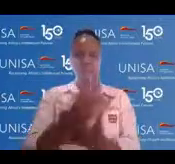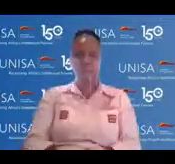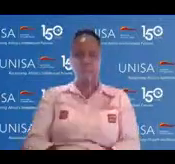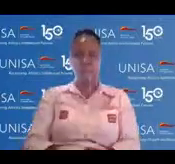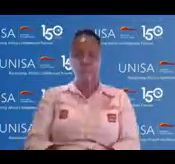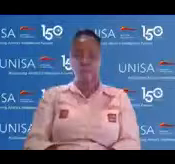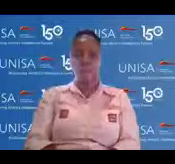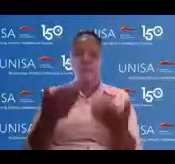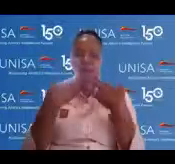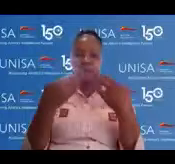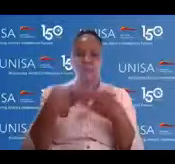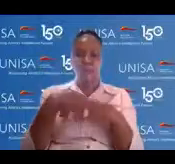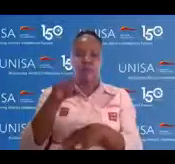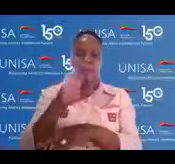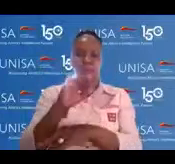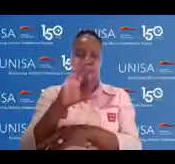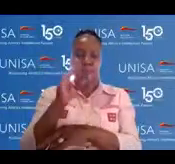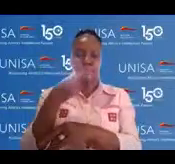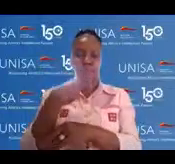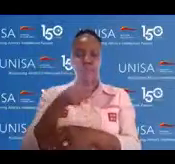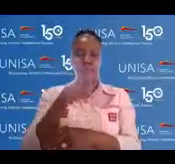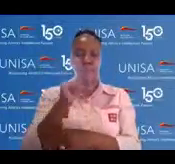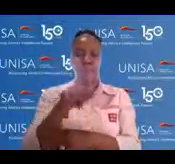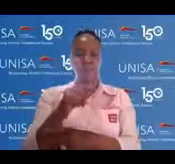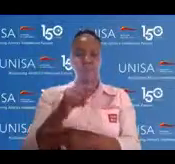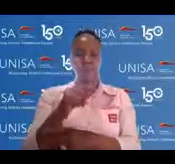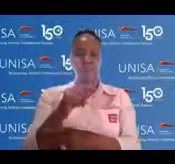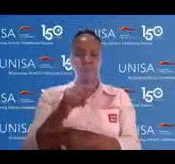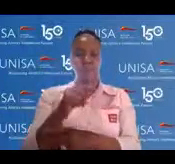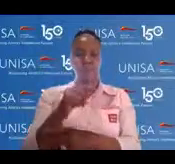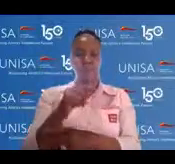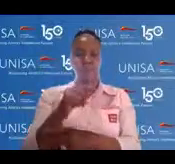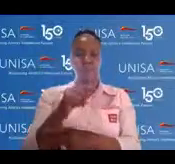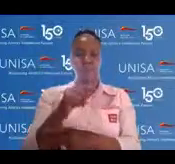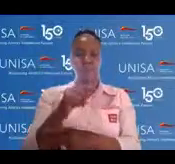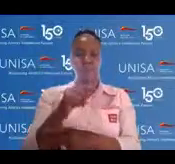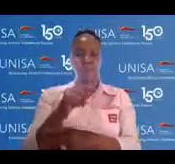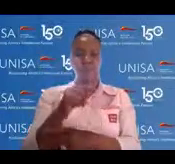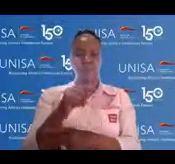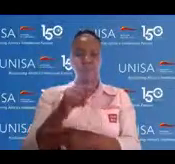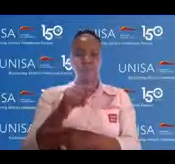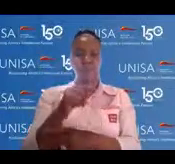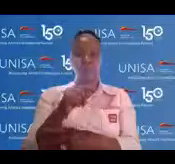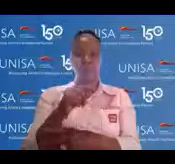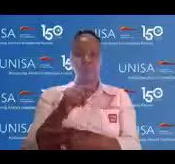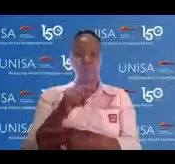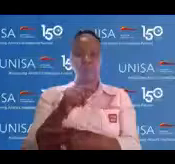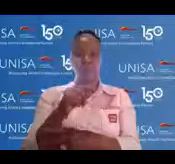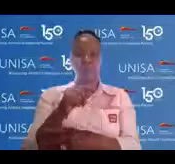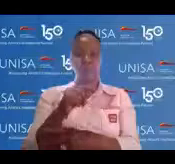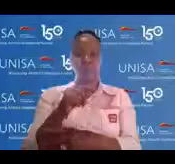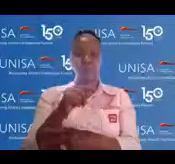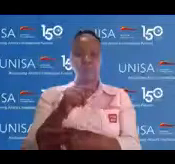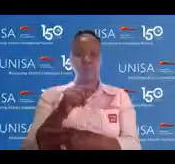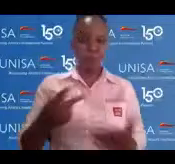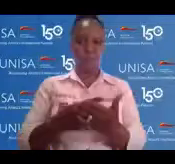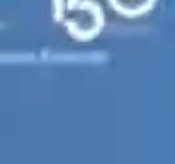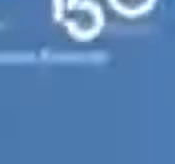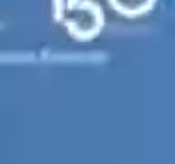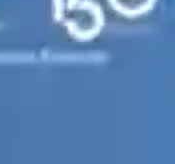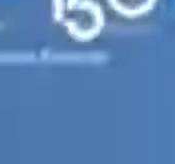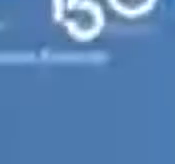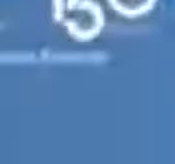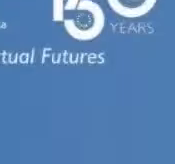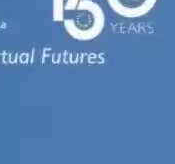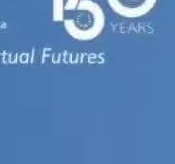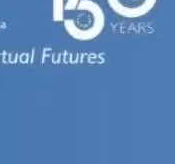Richard, for that. So now that you know the proctoring tools, you've prepared for your examination, step 1, pre-preparation for examination. We now